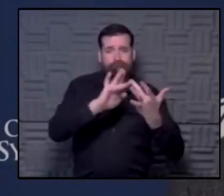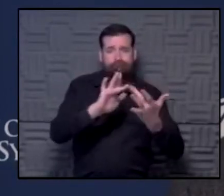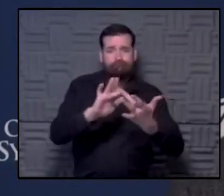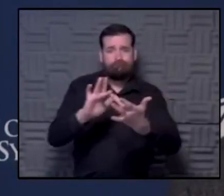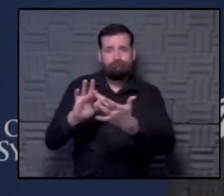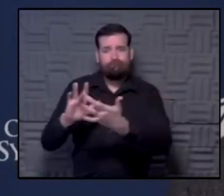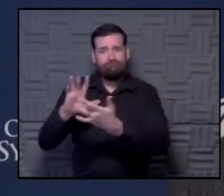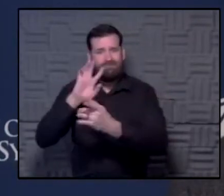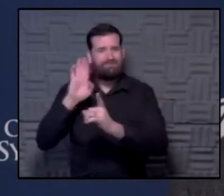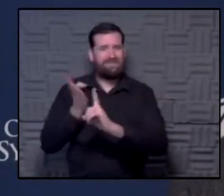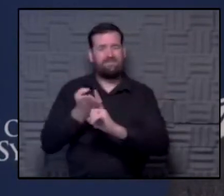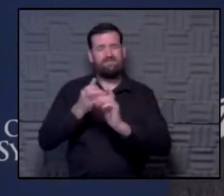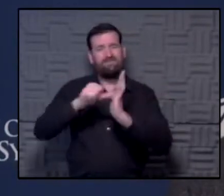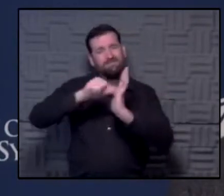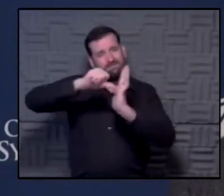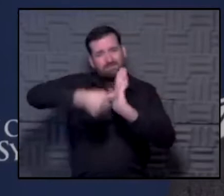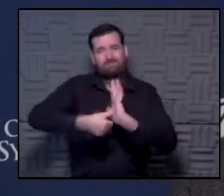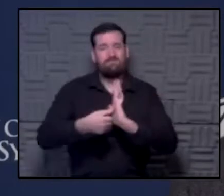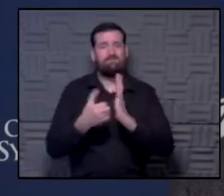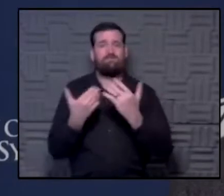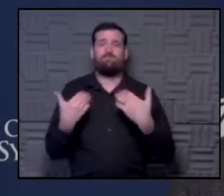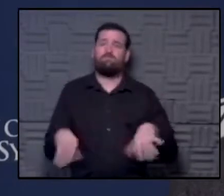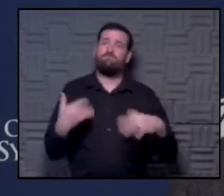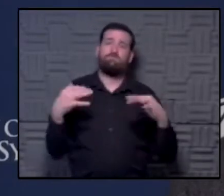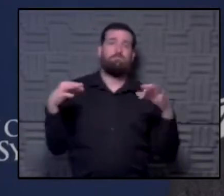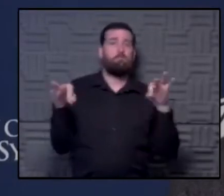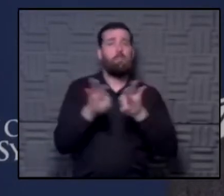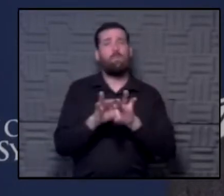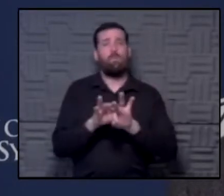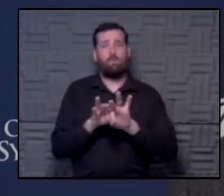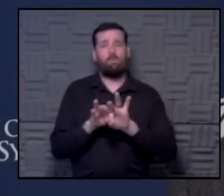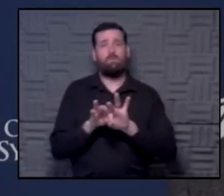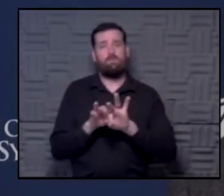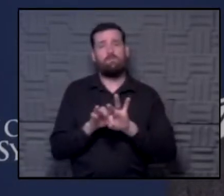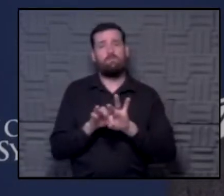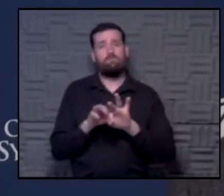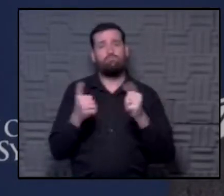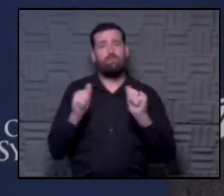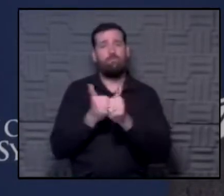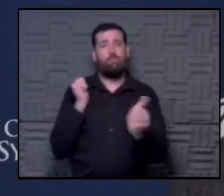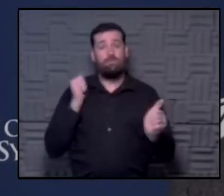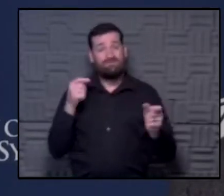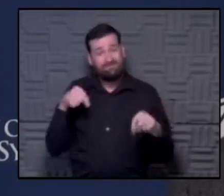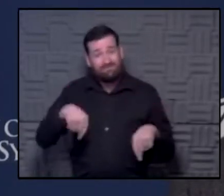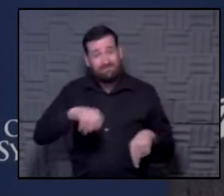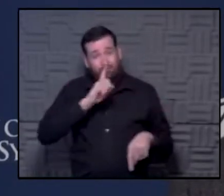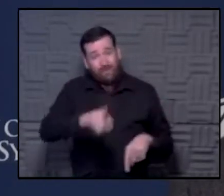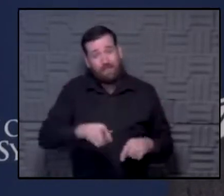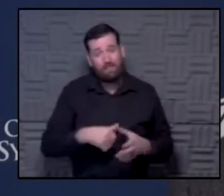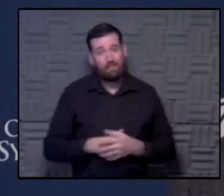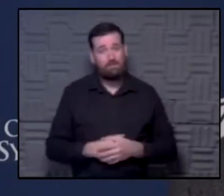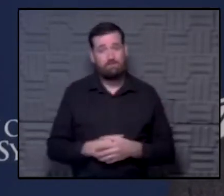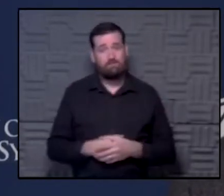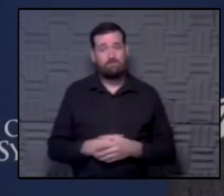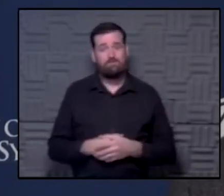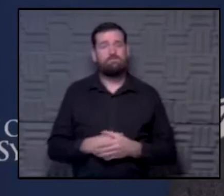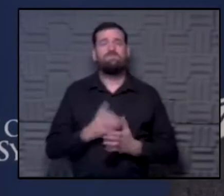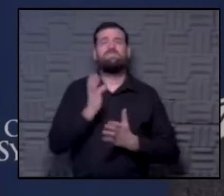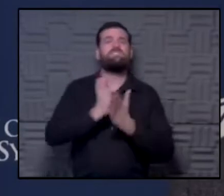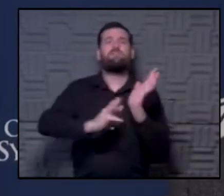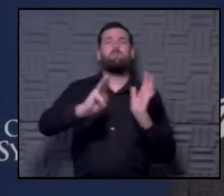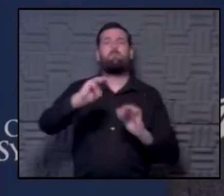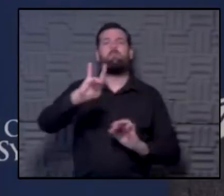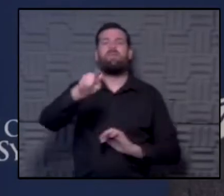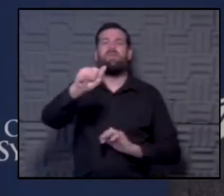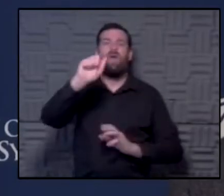through this and emphasize the importance to try to avoid this. This is real. It's not some media